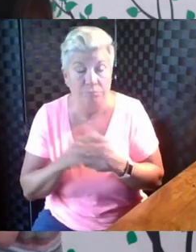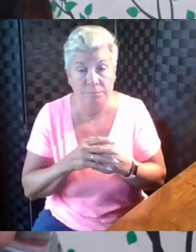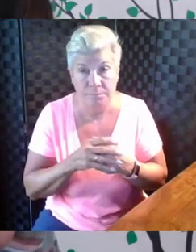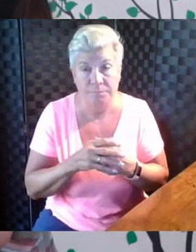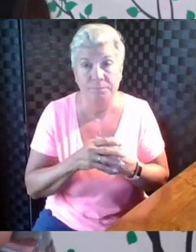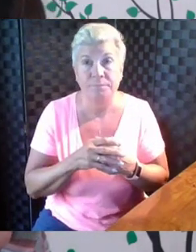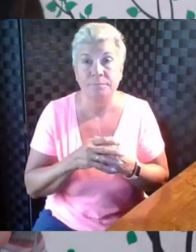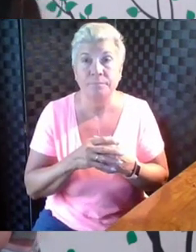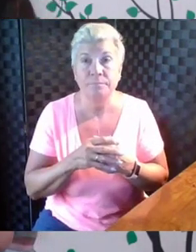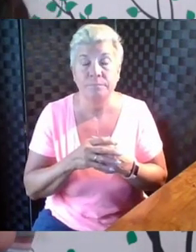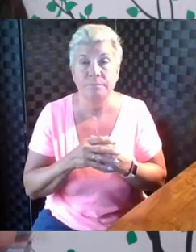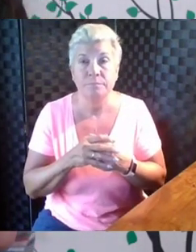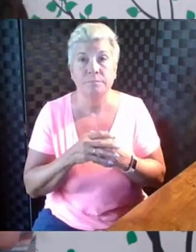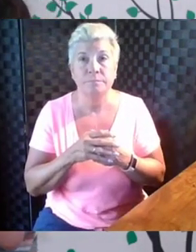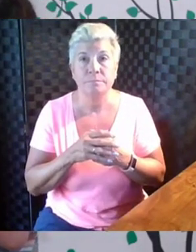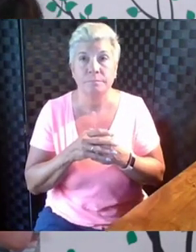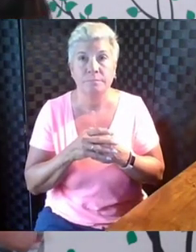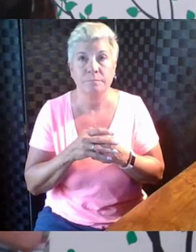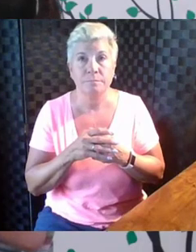problem today.